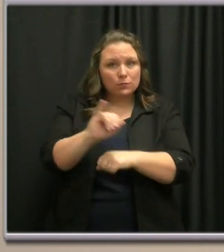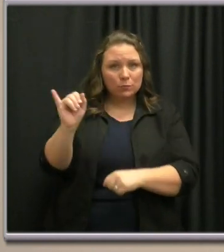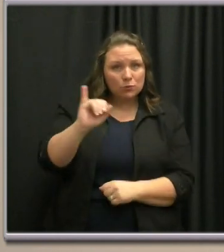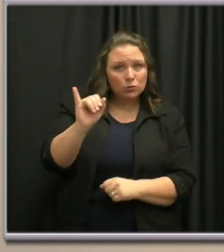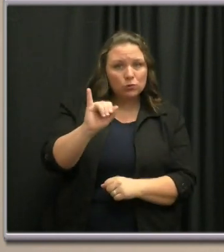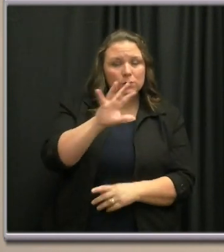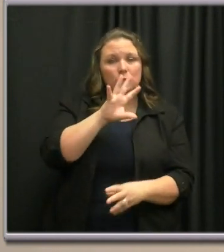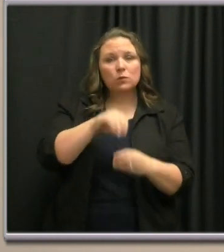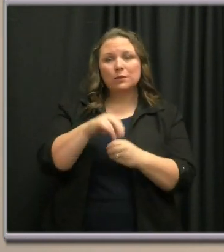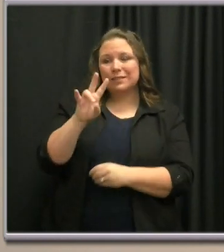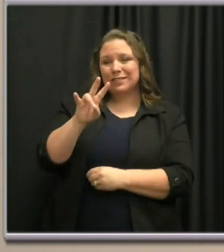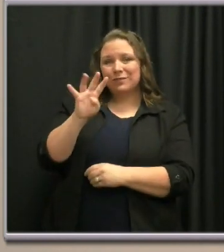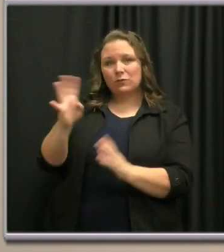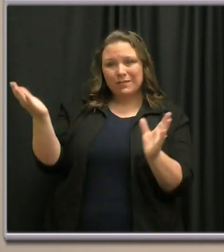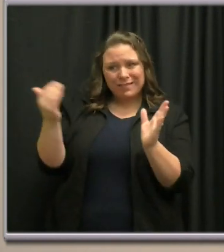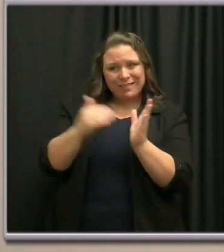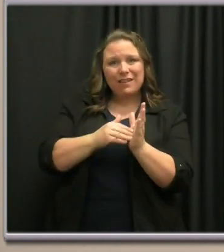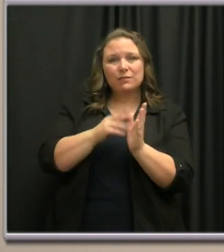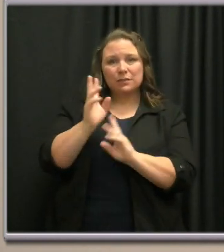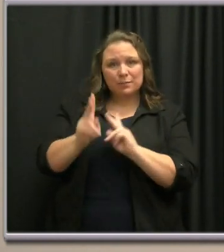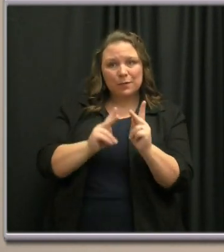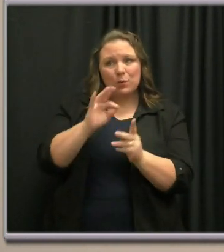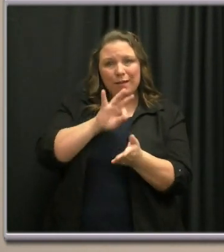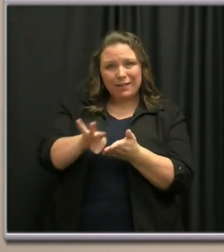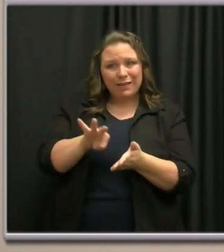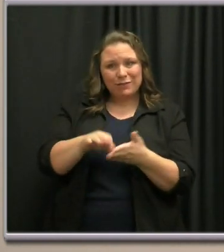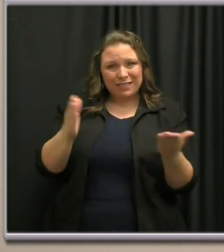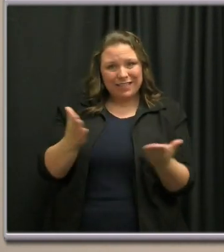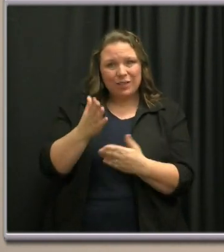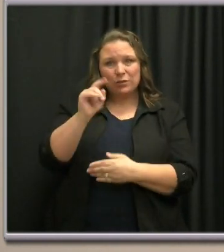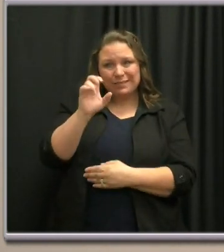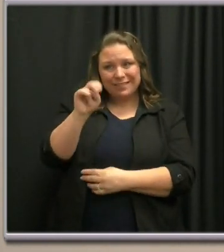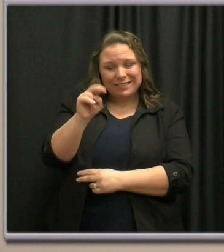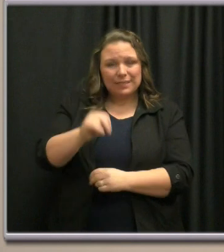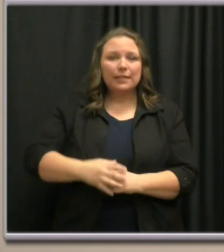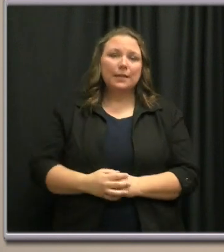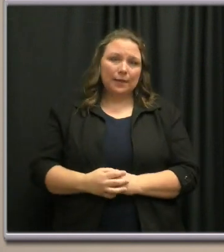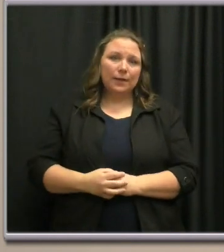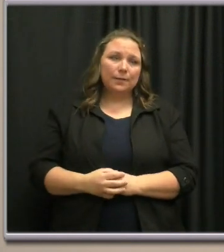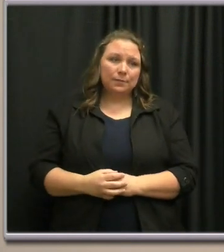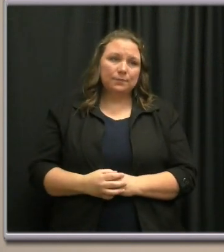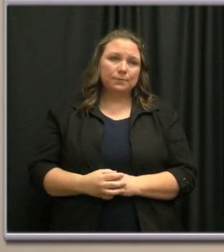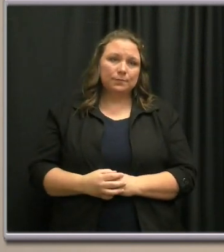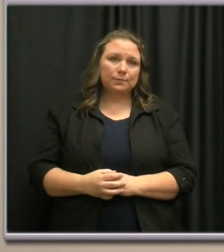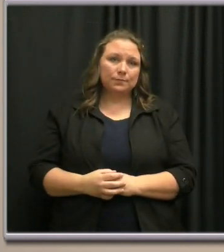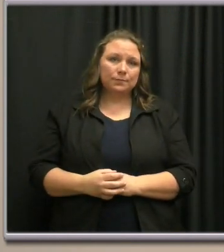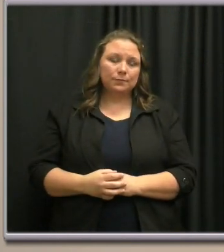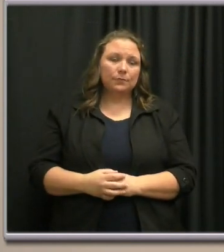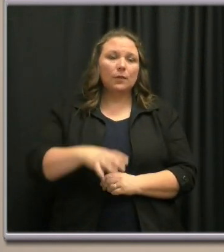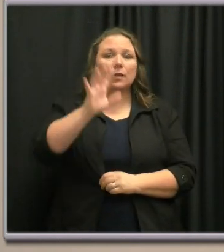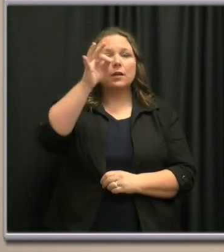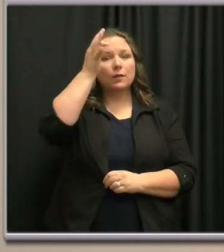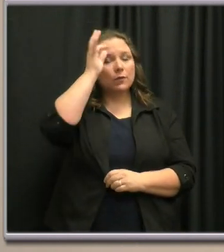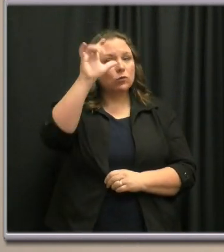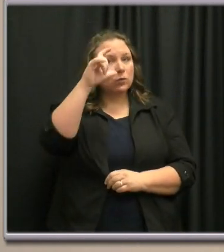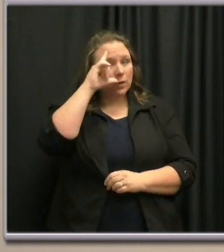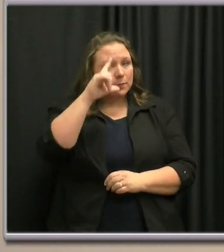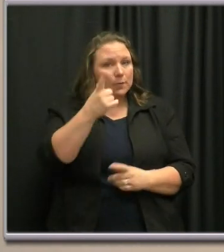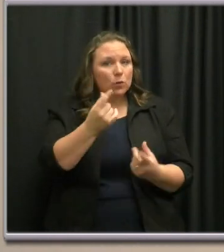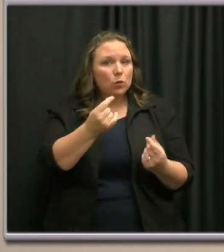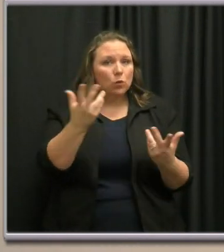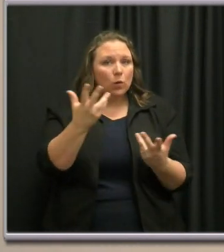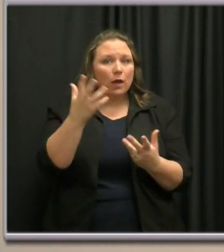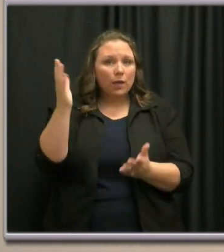including 74,000 and counting Tennesseans. What the federal government did is